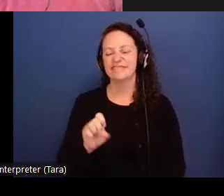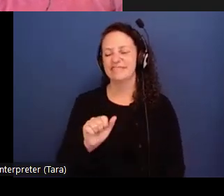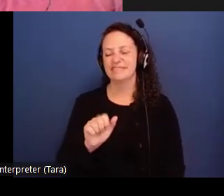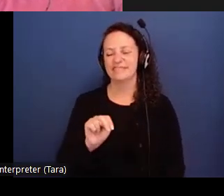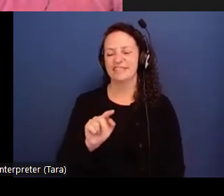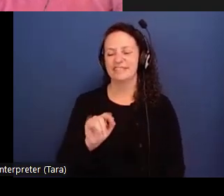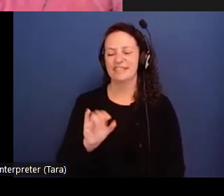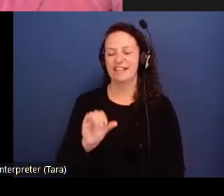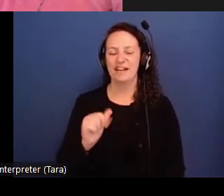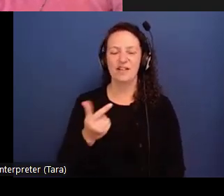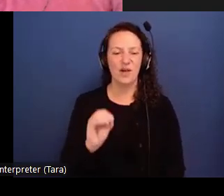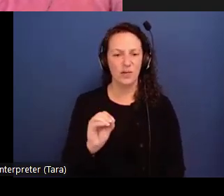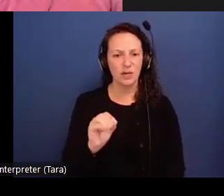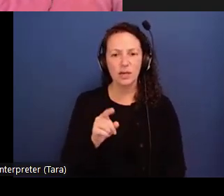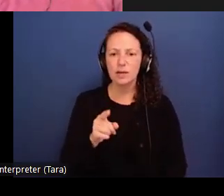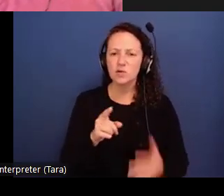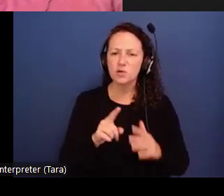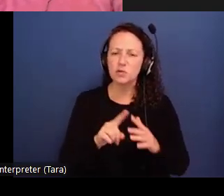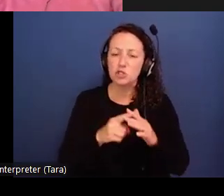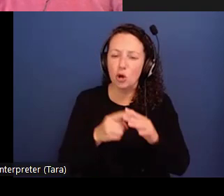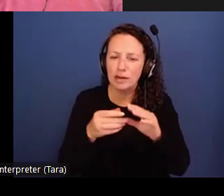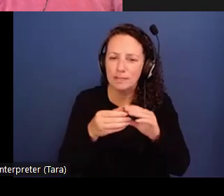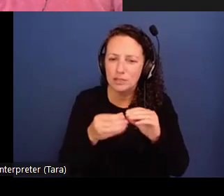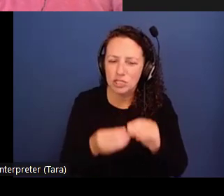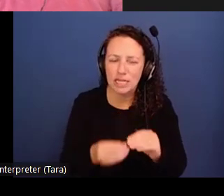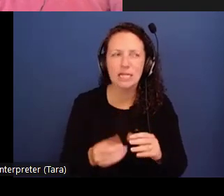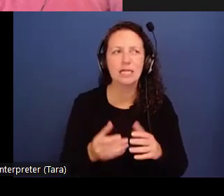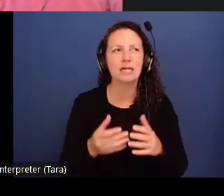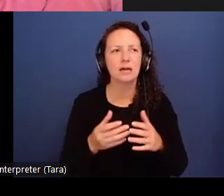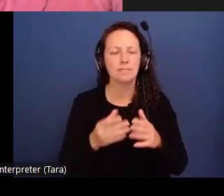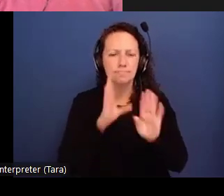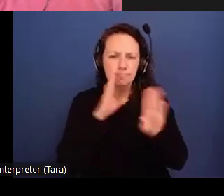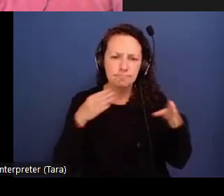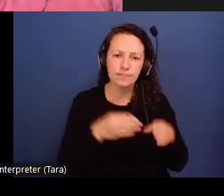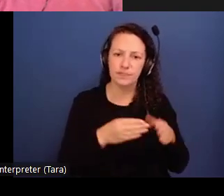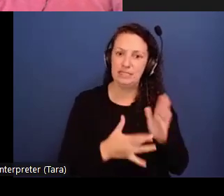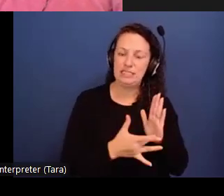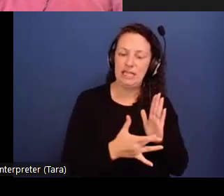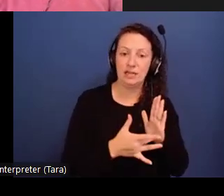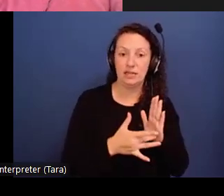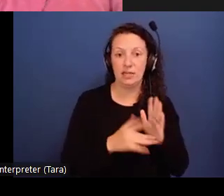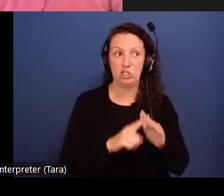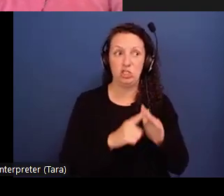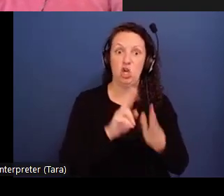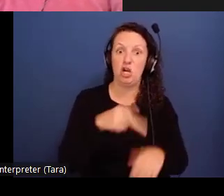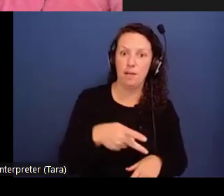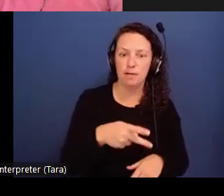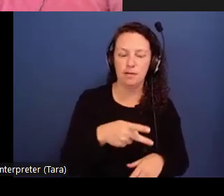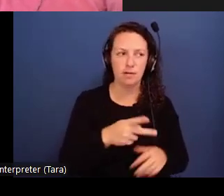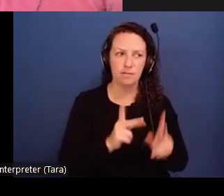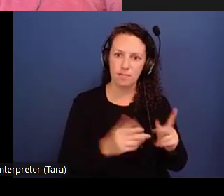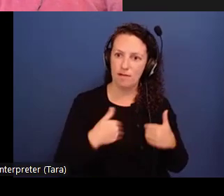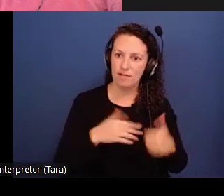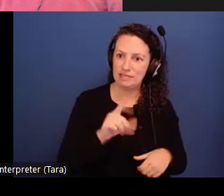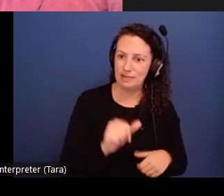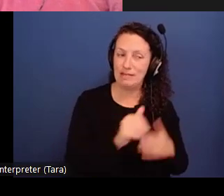mean, you started telling us about, the focus on tech startups for people led by people with disabilities. So can